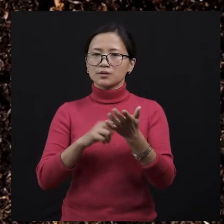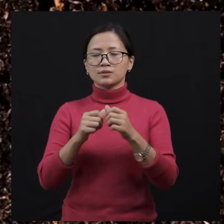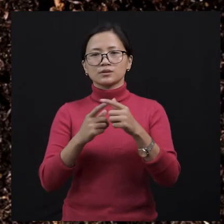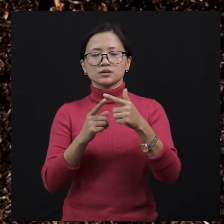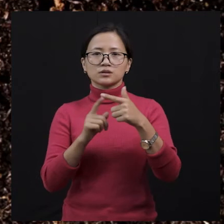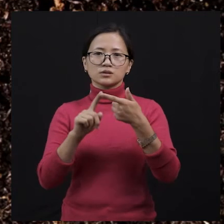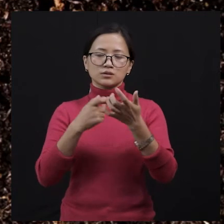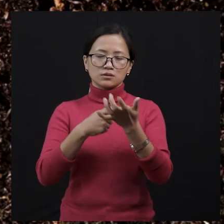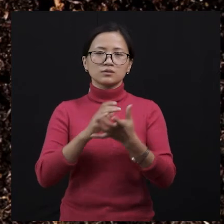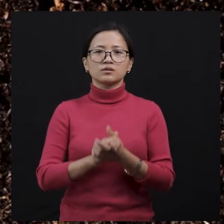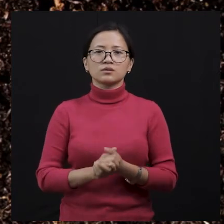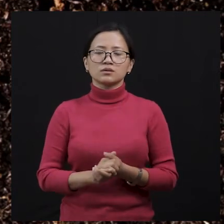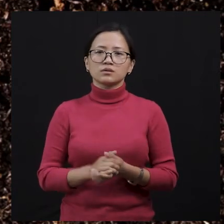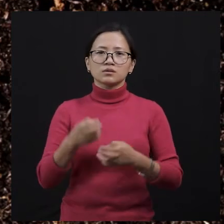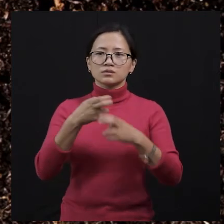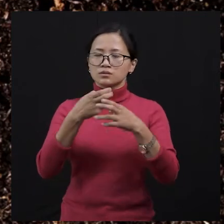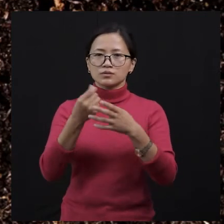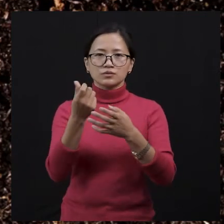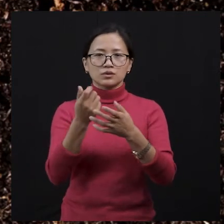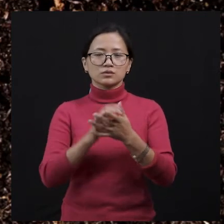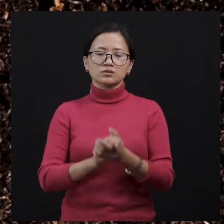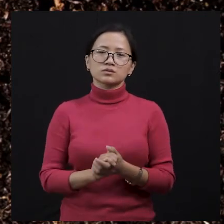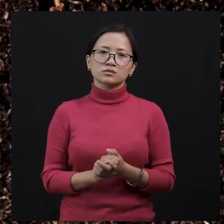It is also composed of rocks,